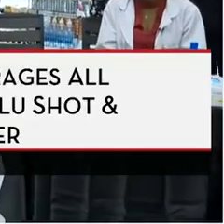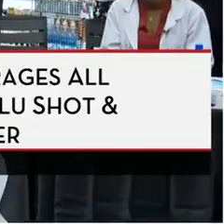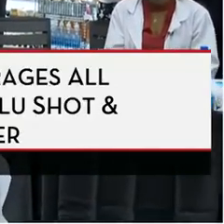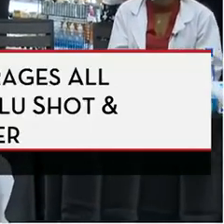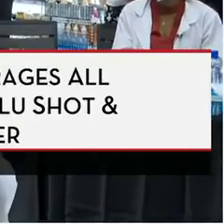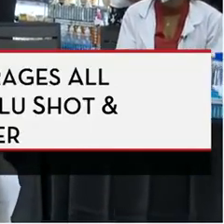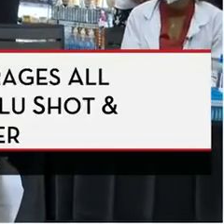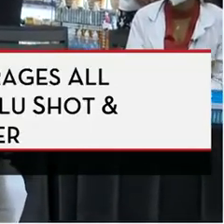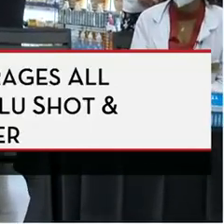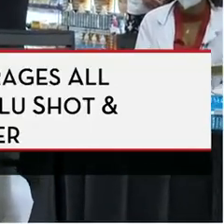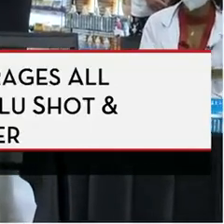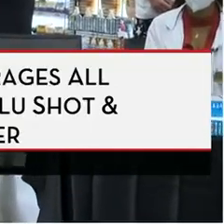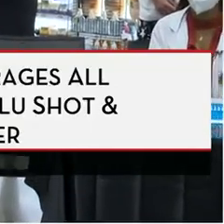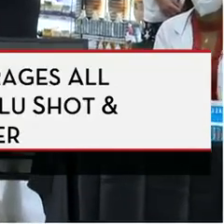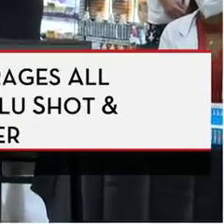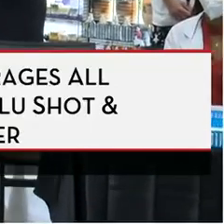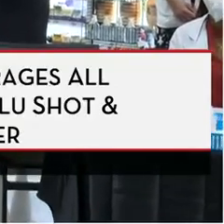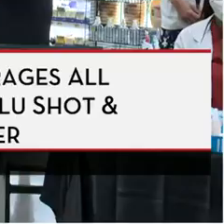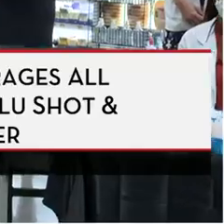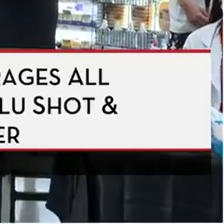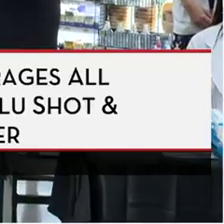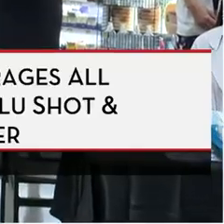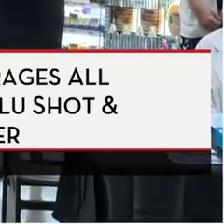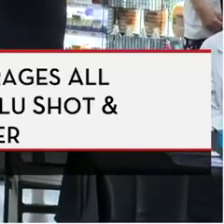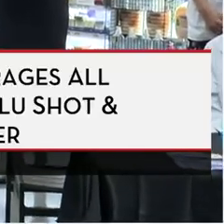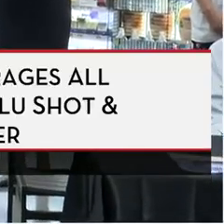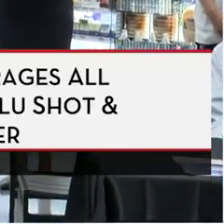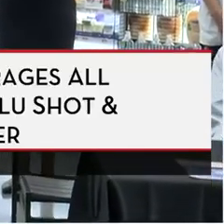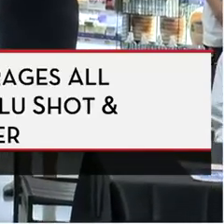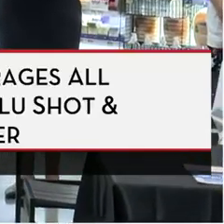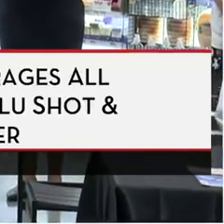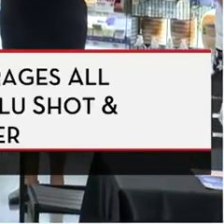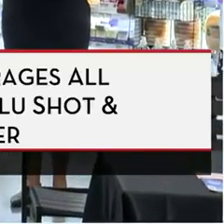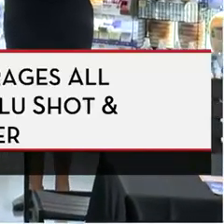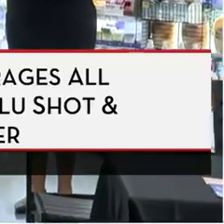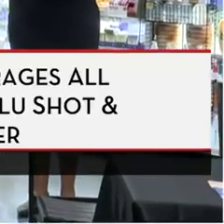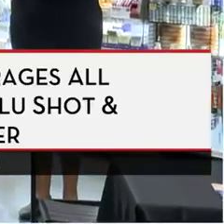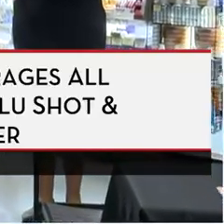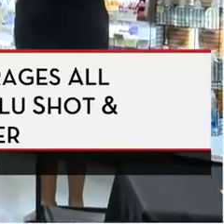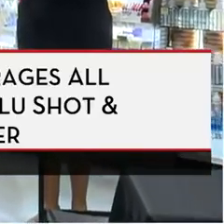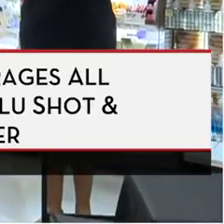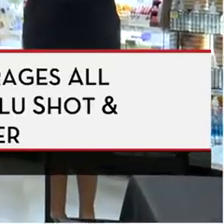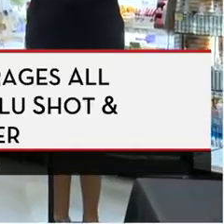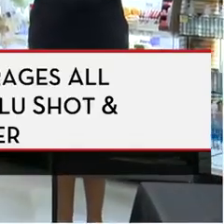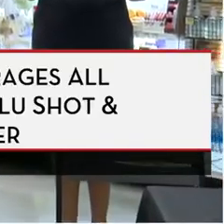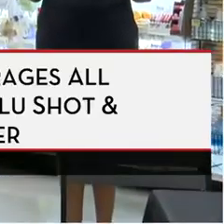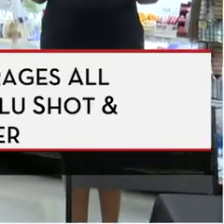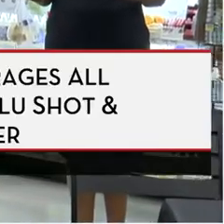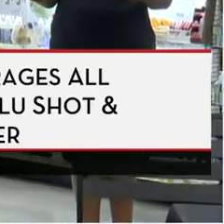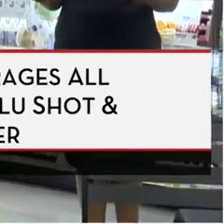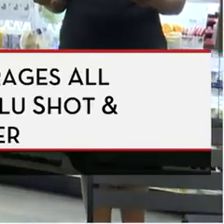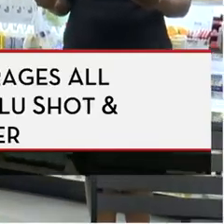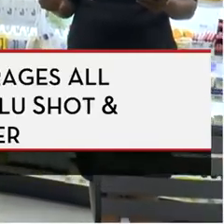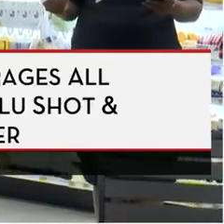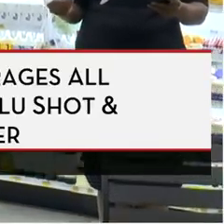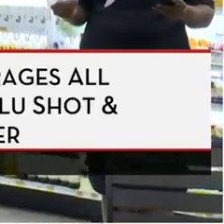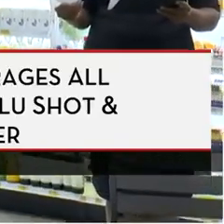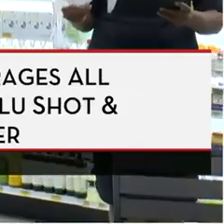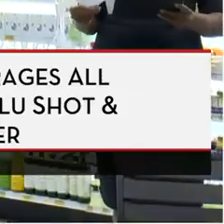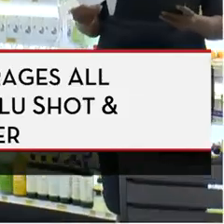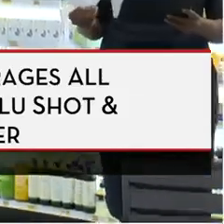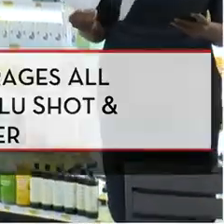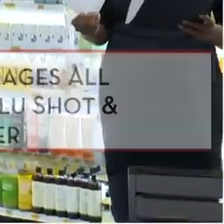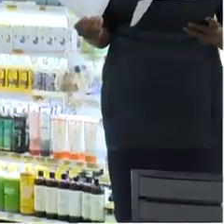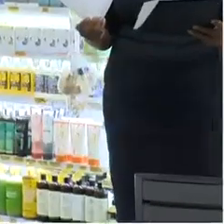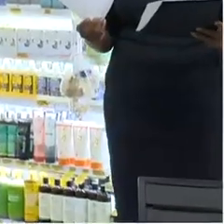Mayor Muriel Bowser and DC Health Director Dr. Laquandra S. Nesbitt here this morning. Since our partnership began